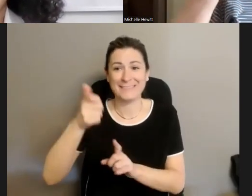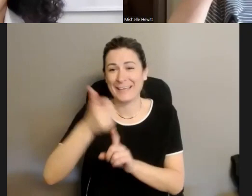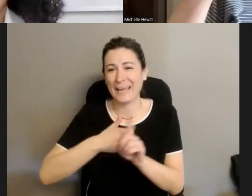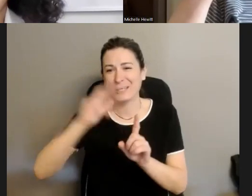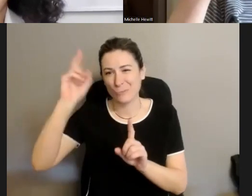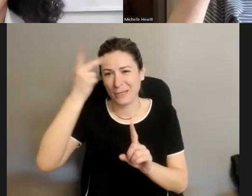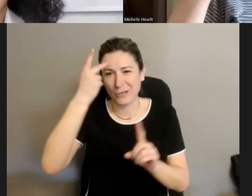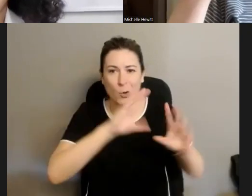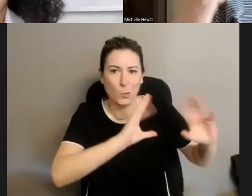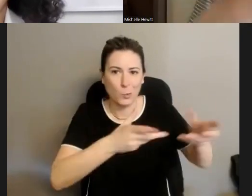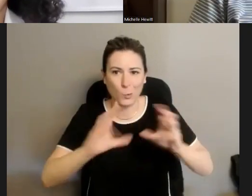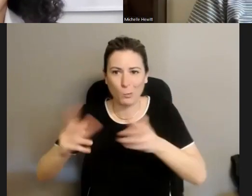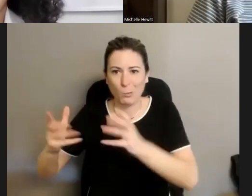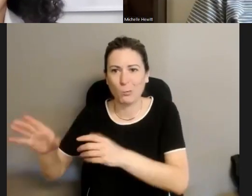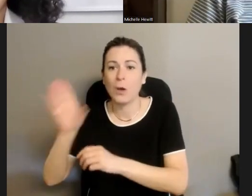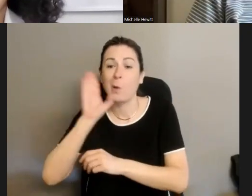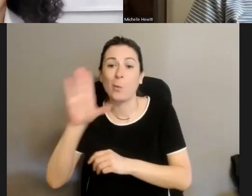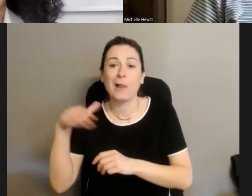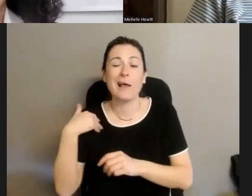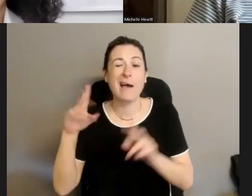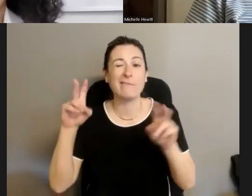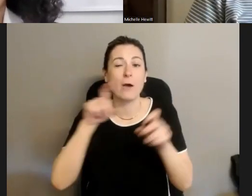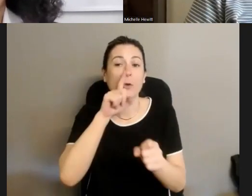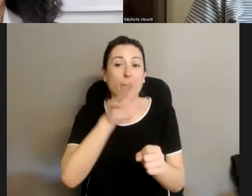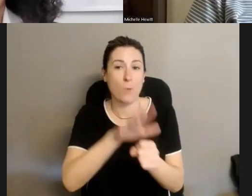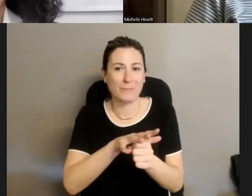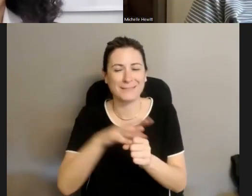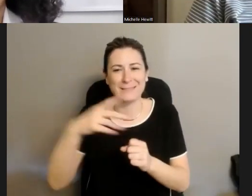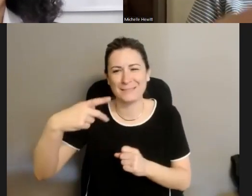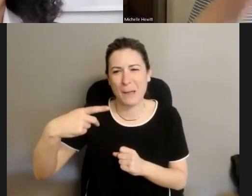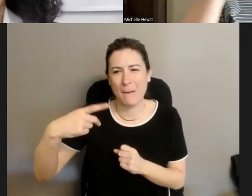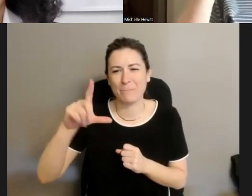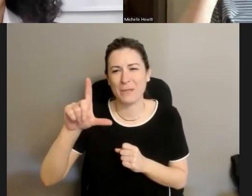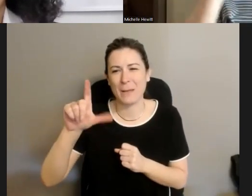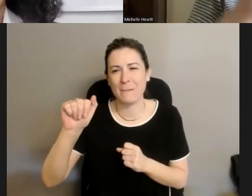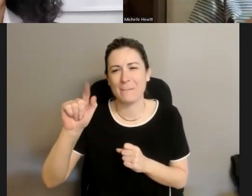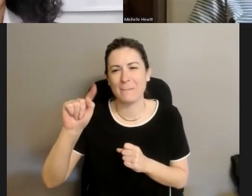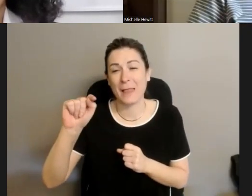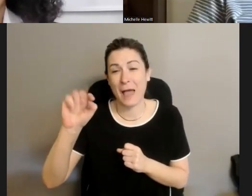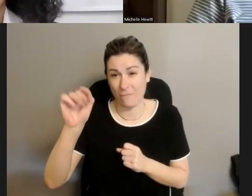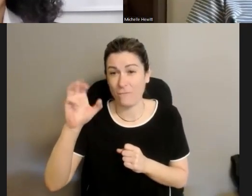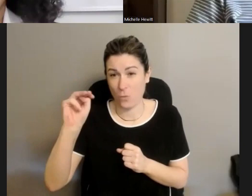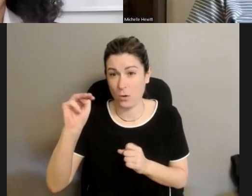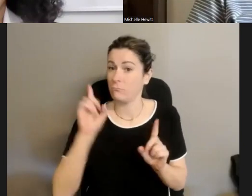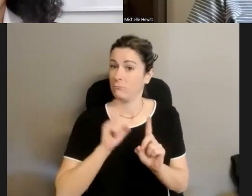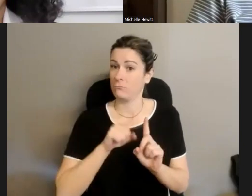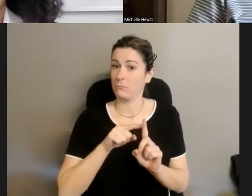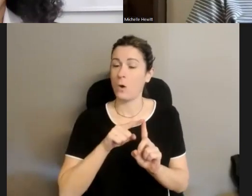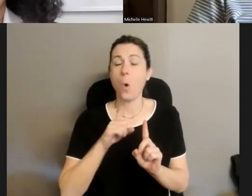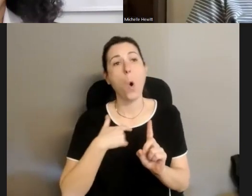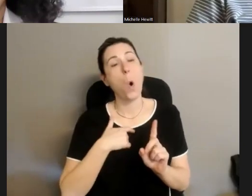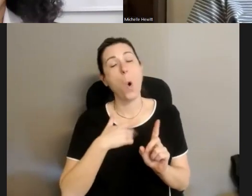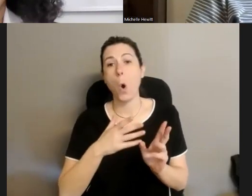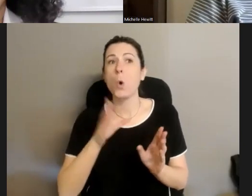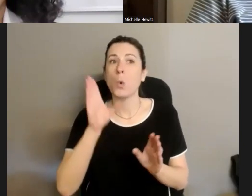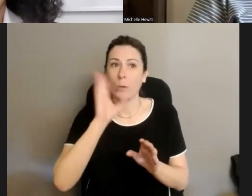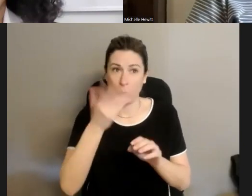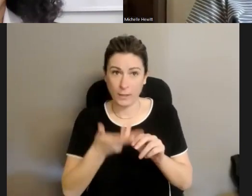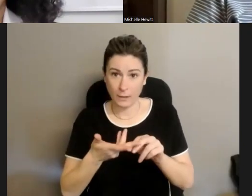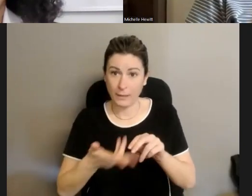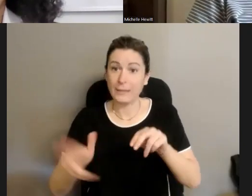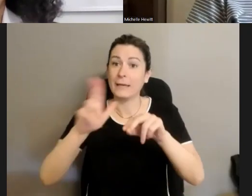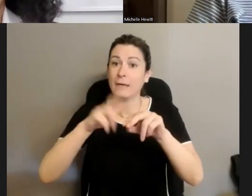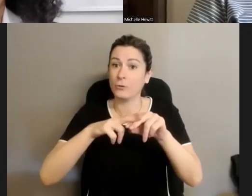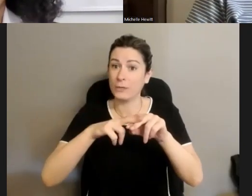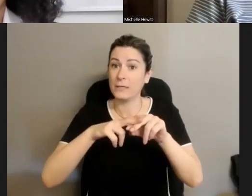we're going to, get more disabled people into the workforce by, the way we need to do that is